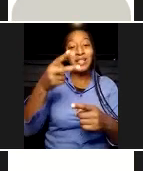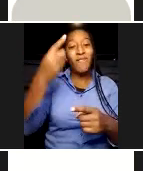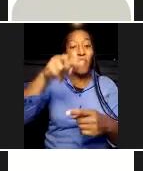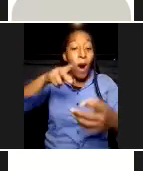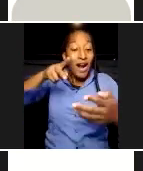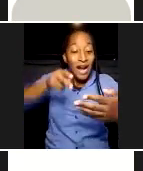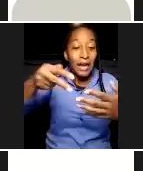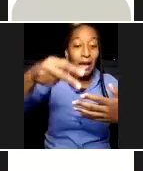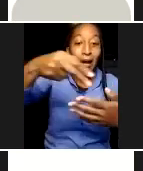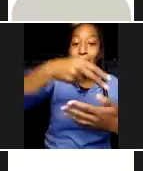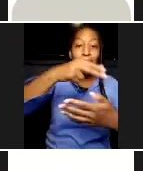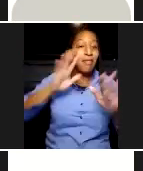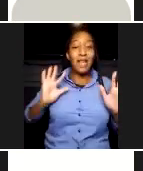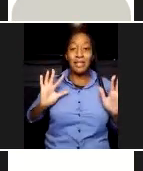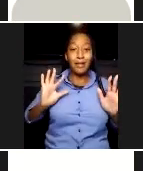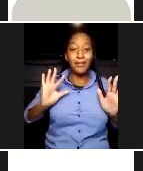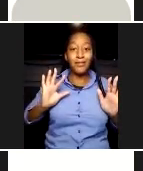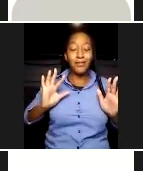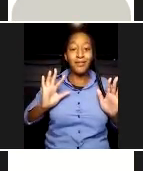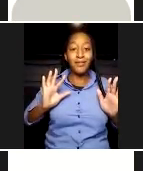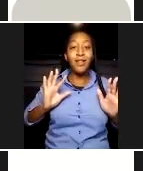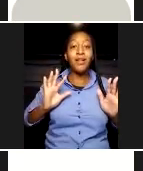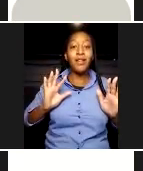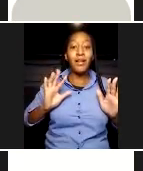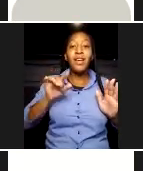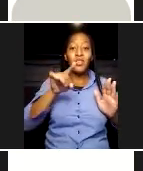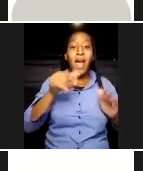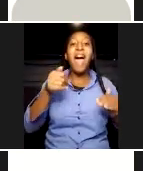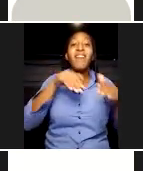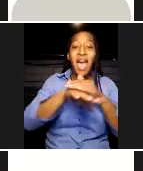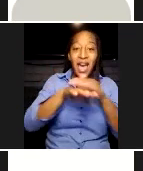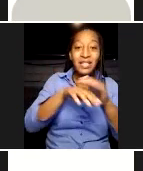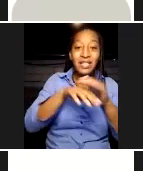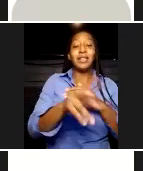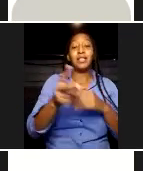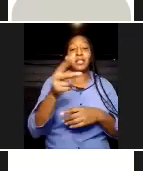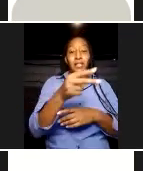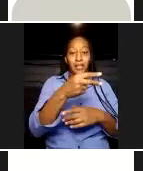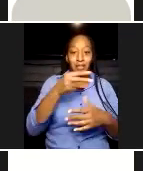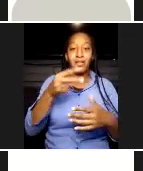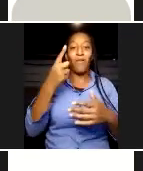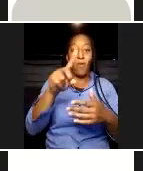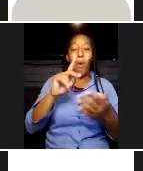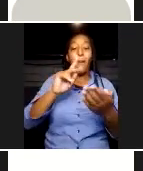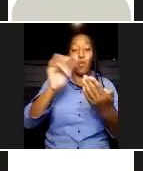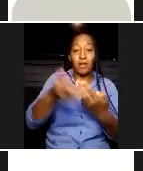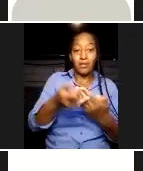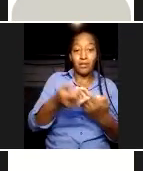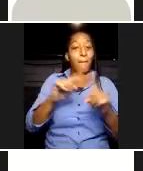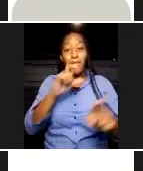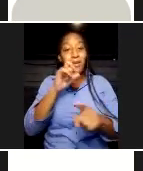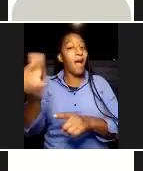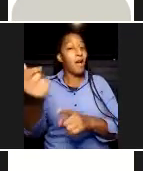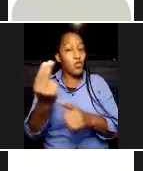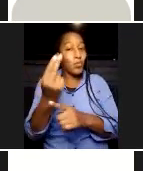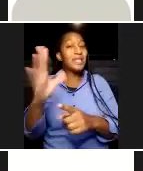they're just, one of those things you need to have access to. Tape, plastic lids. These are